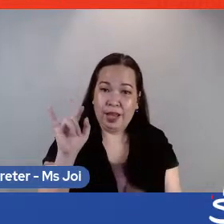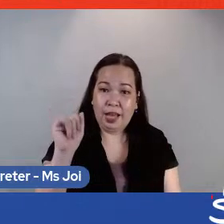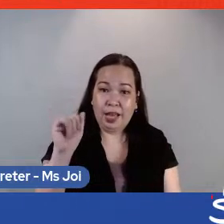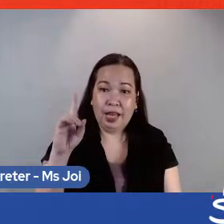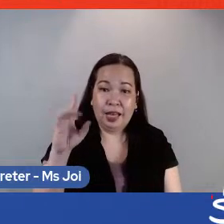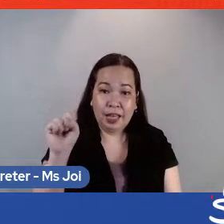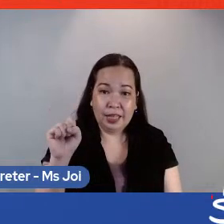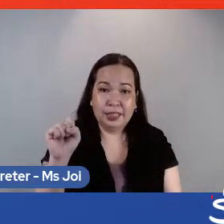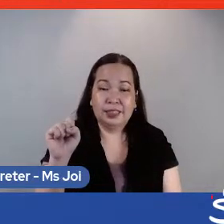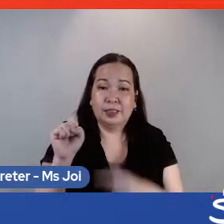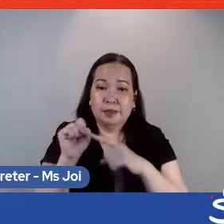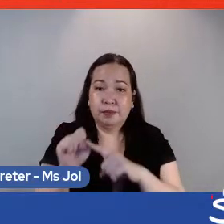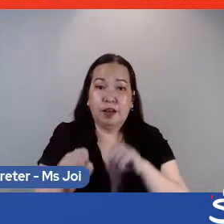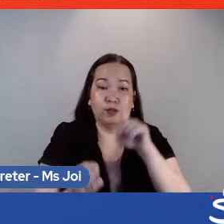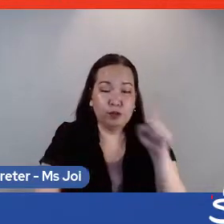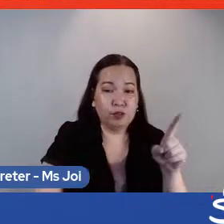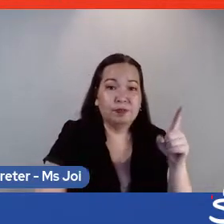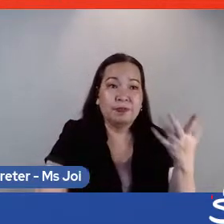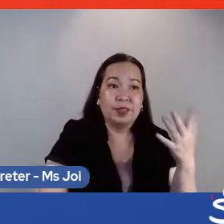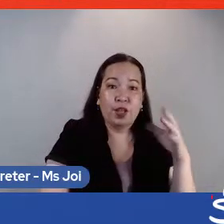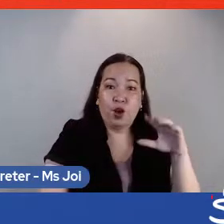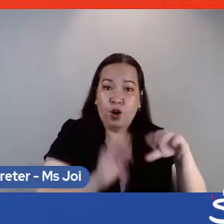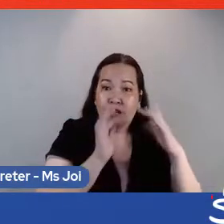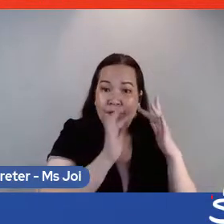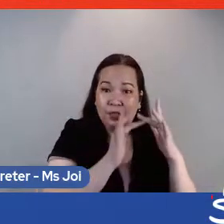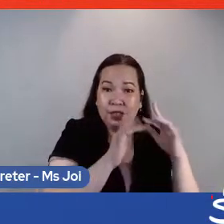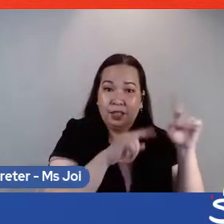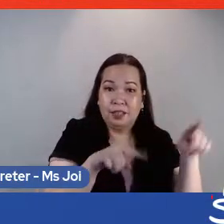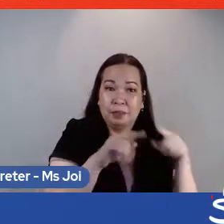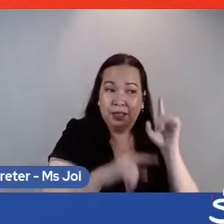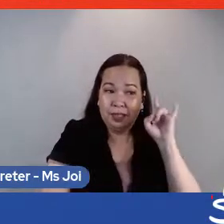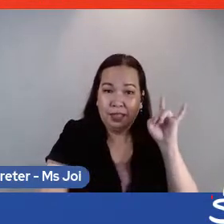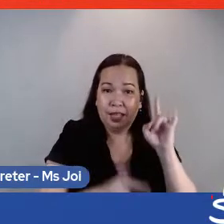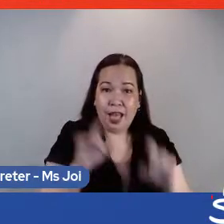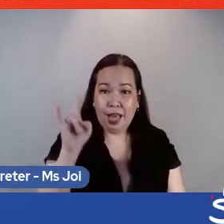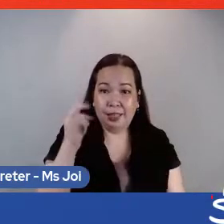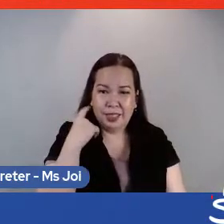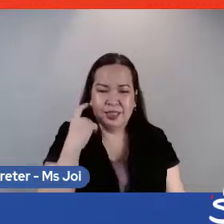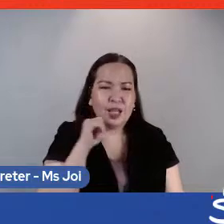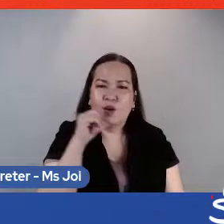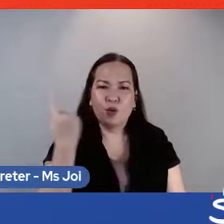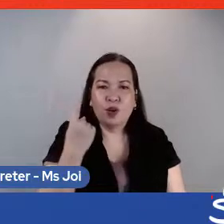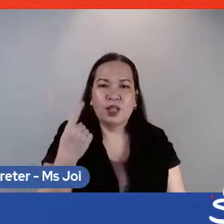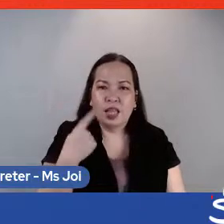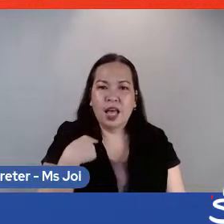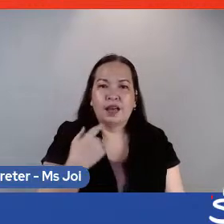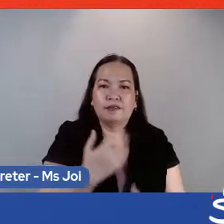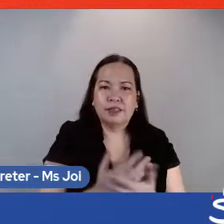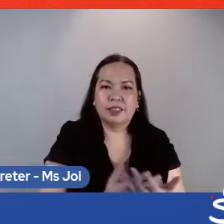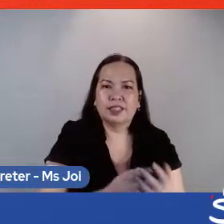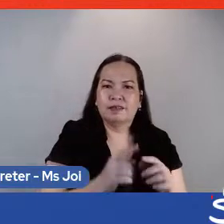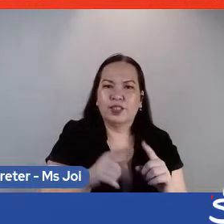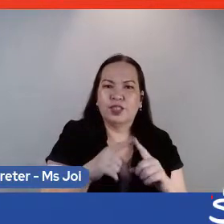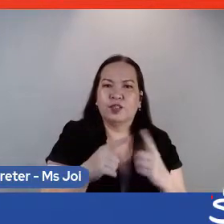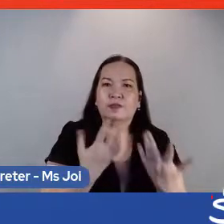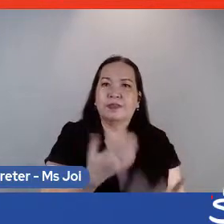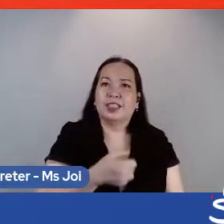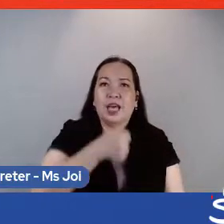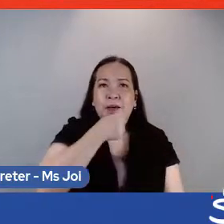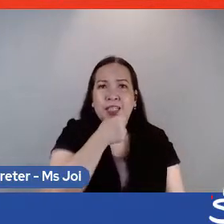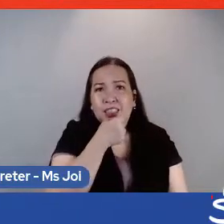just advertising. As we know, there's a lot of concerns about influencers too, but I